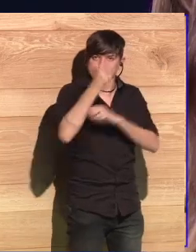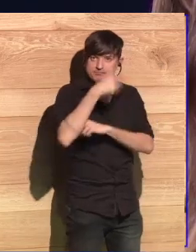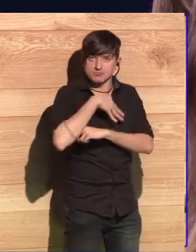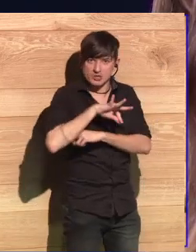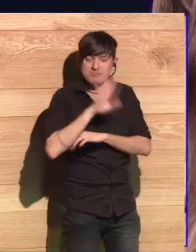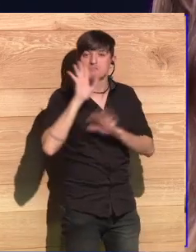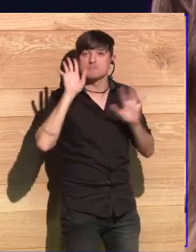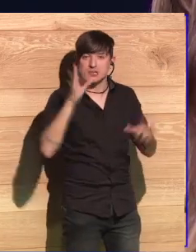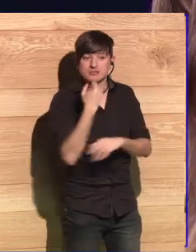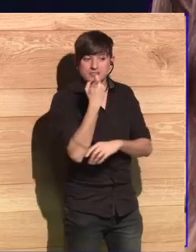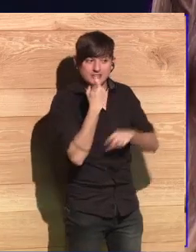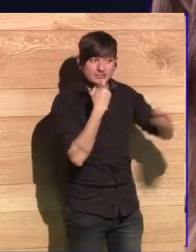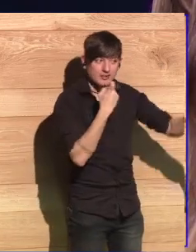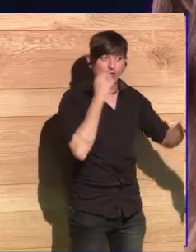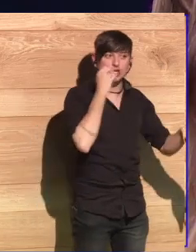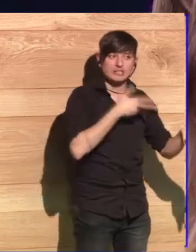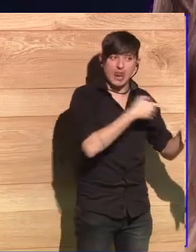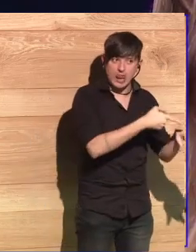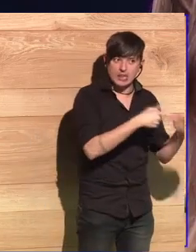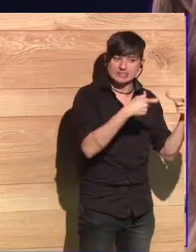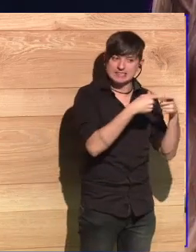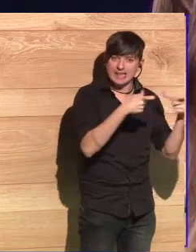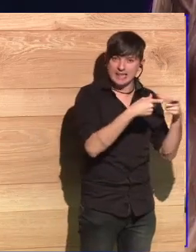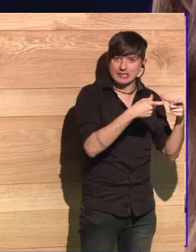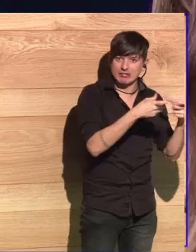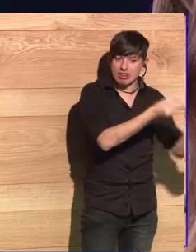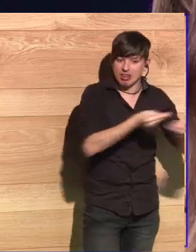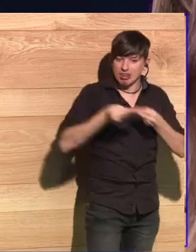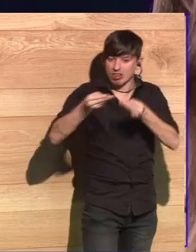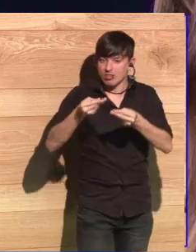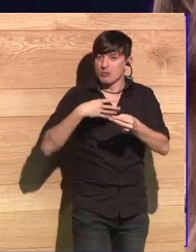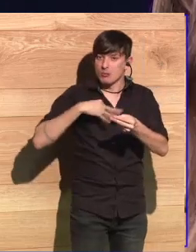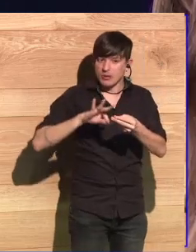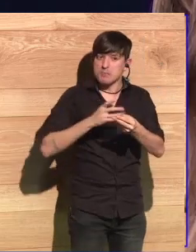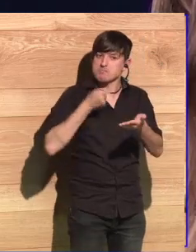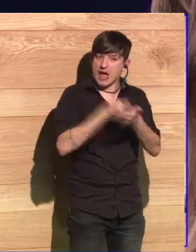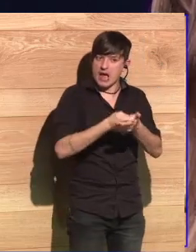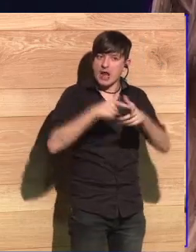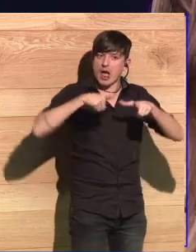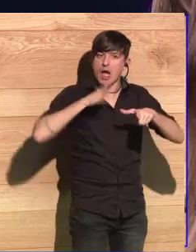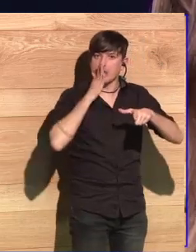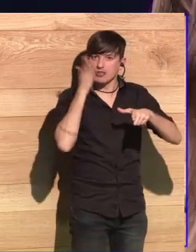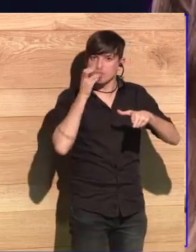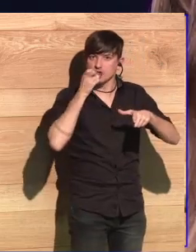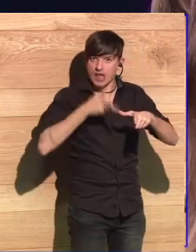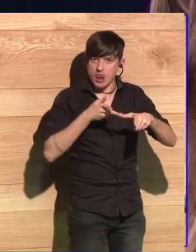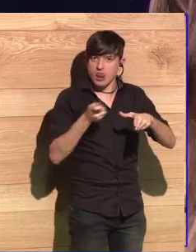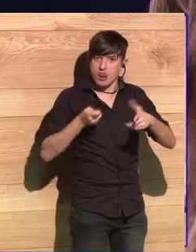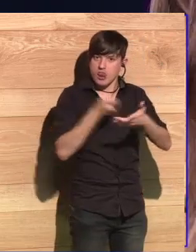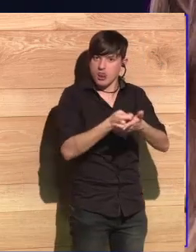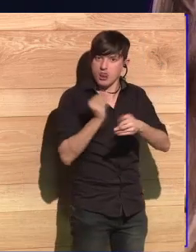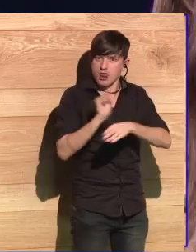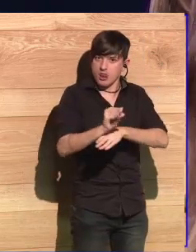paid with your own money. So I brought that in, and they gave me 6 weeks of free rent that they